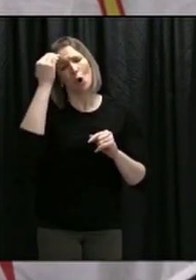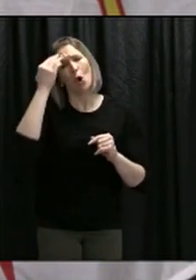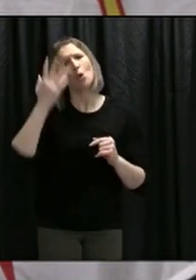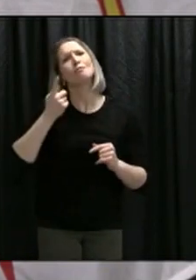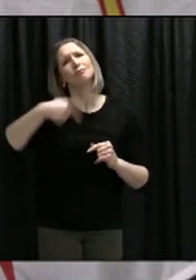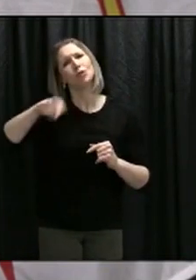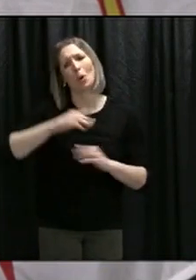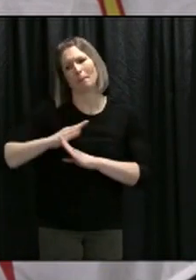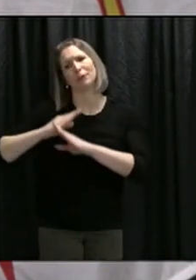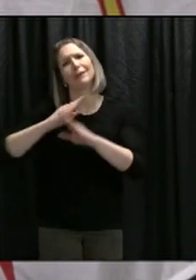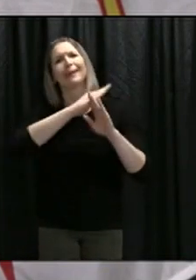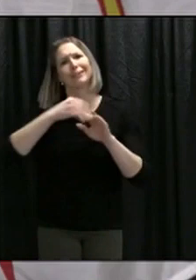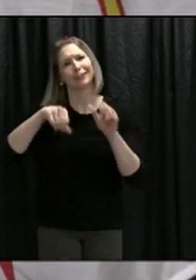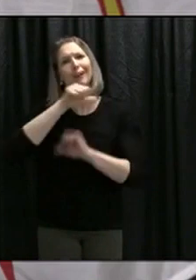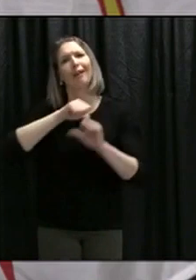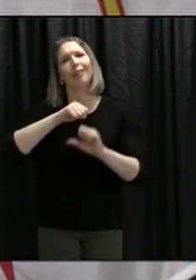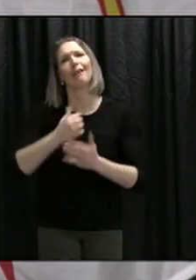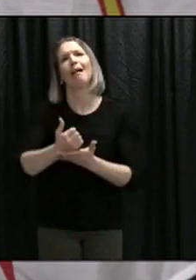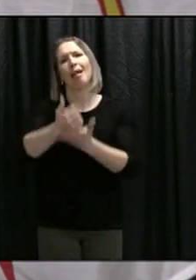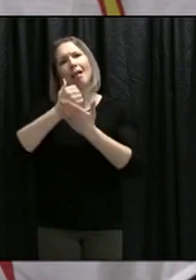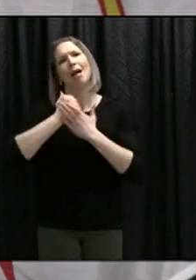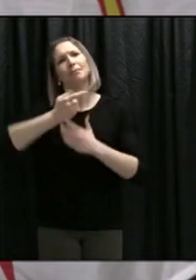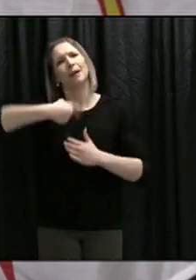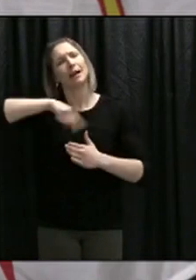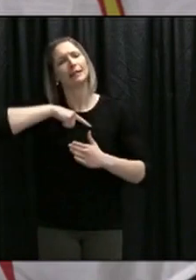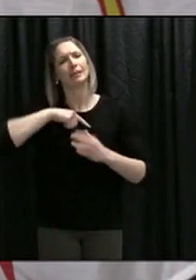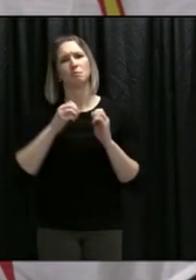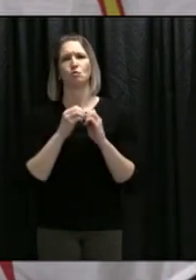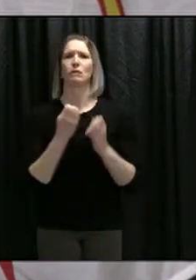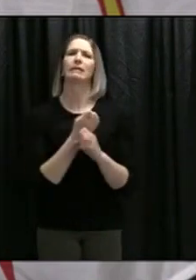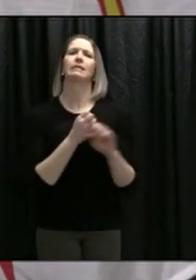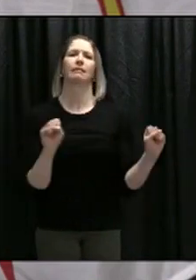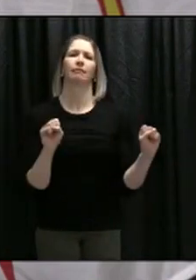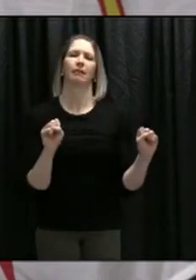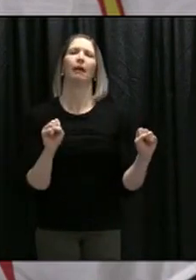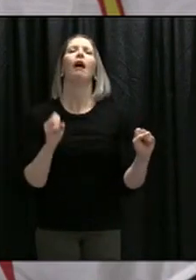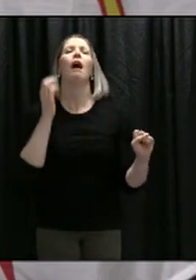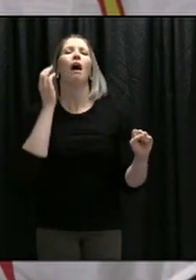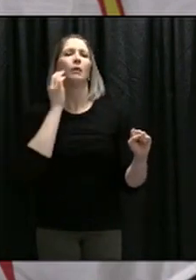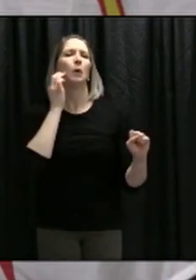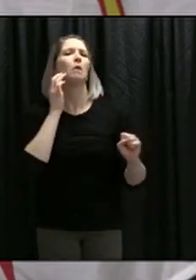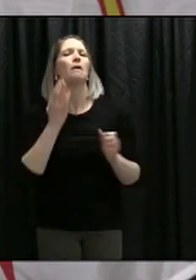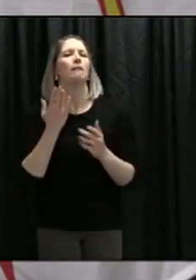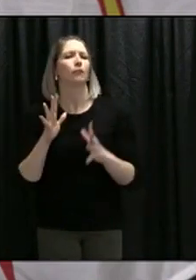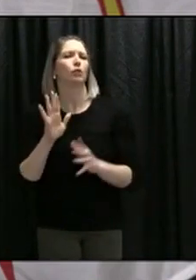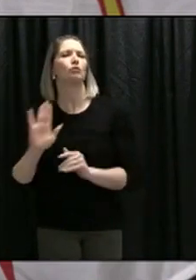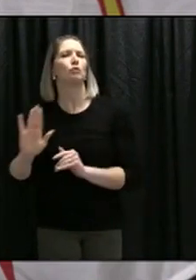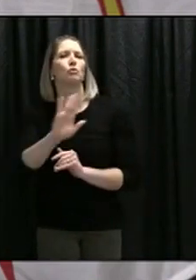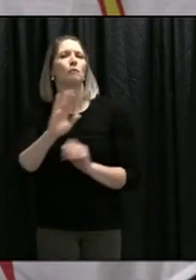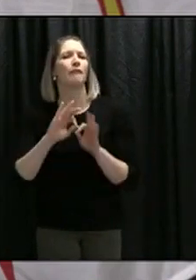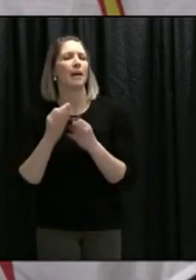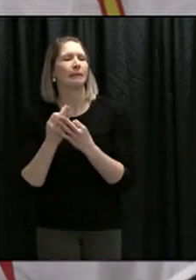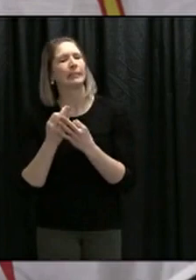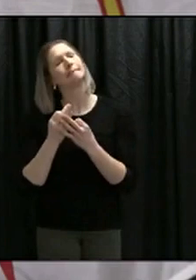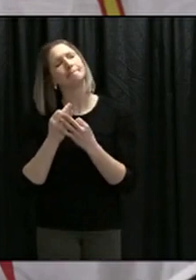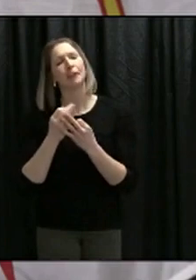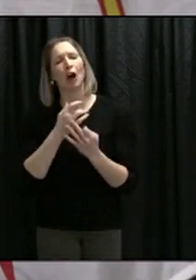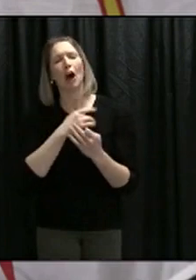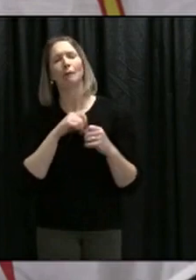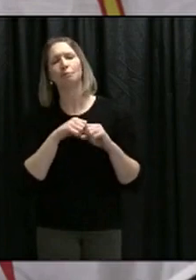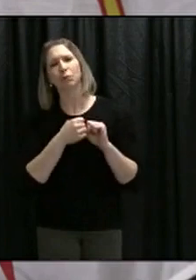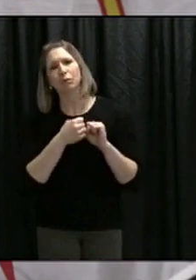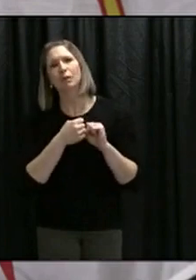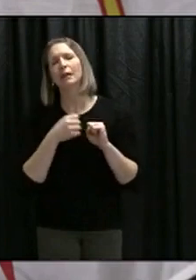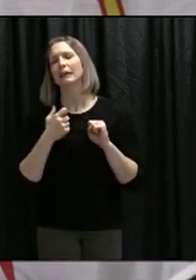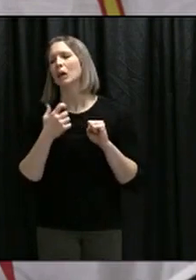are committed to protecting our people and continue to do so despite the hardship we are feeling. While this is our situation right